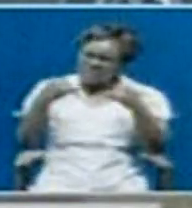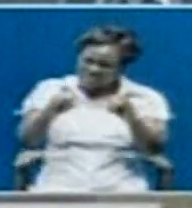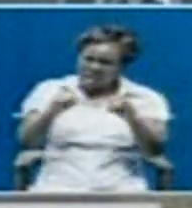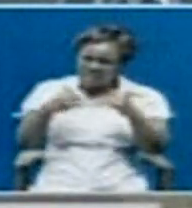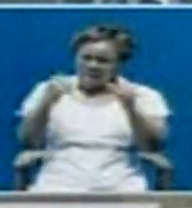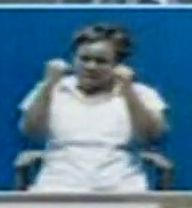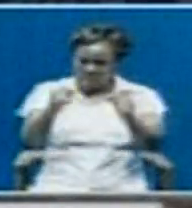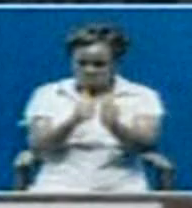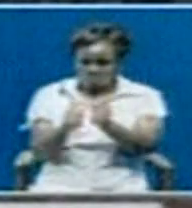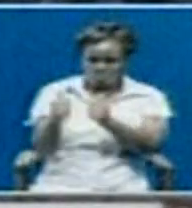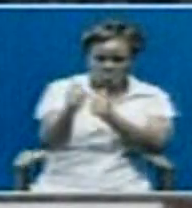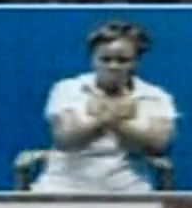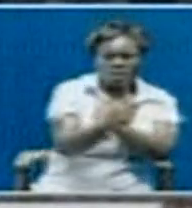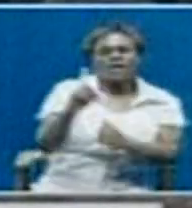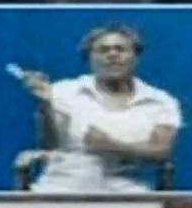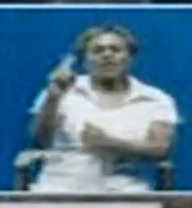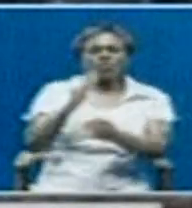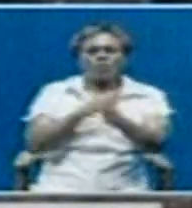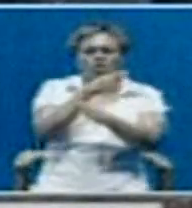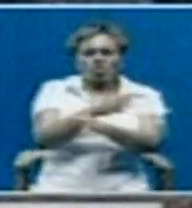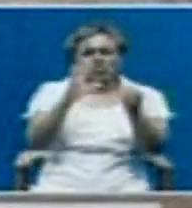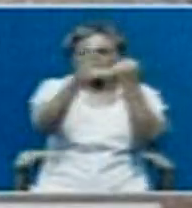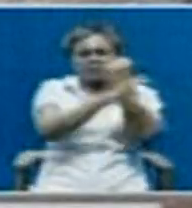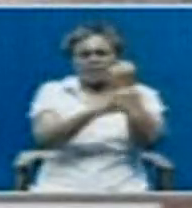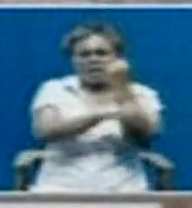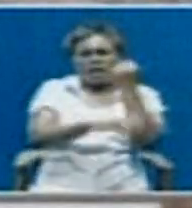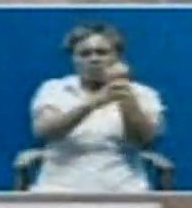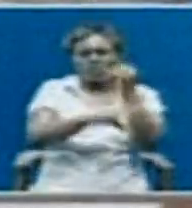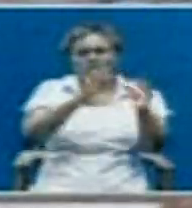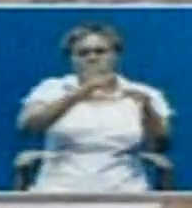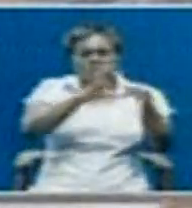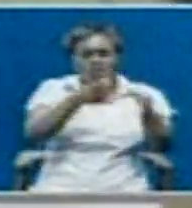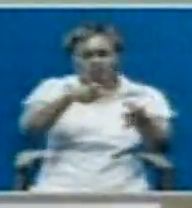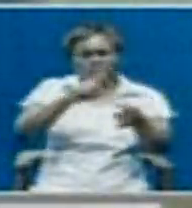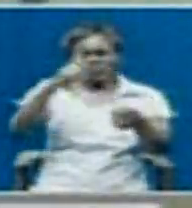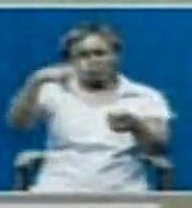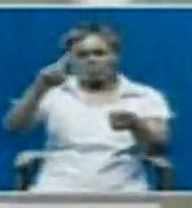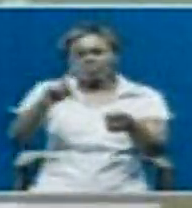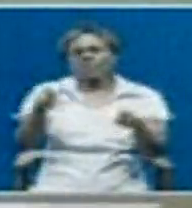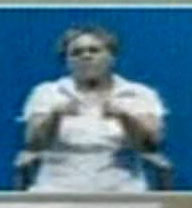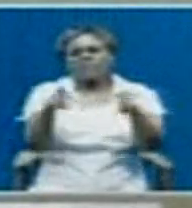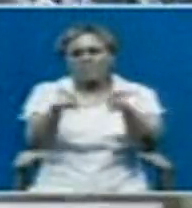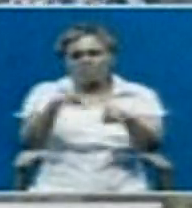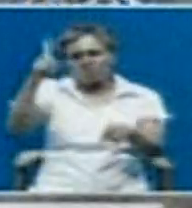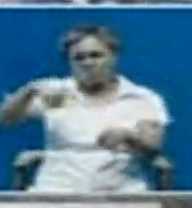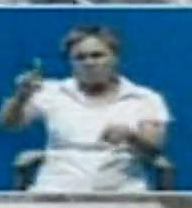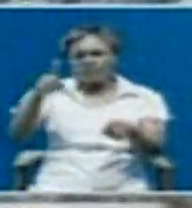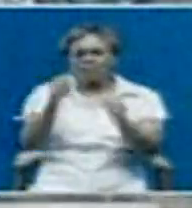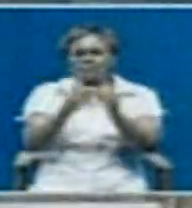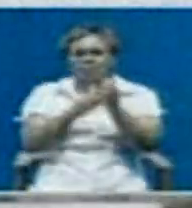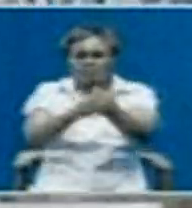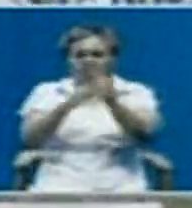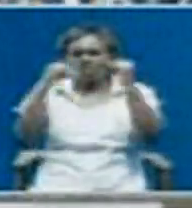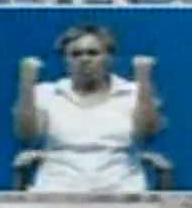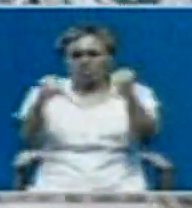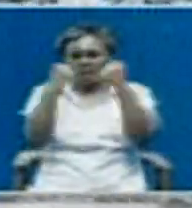8.4 seconds. Nairobi cross country winner Sheila Chemgetich led the 8 kilometers women race from Ghana and held on to win the race amid a strong